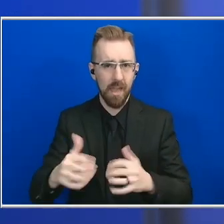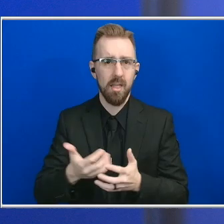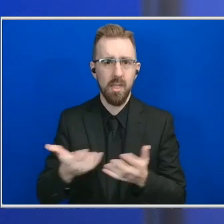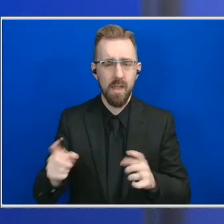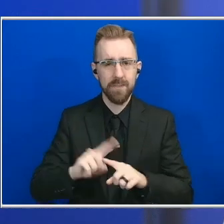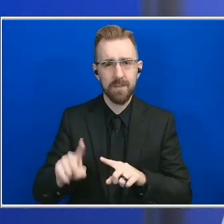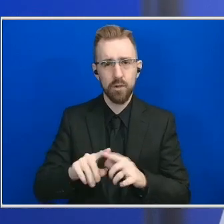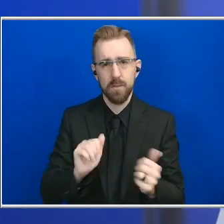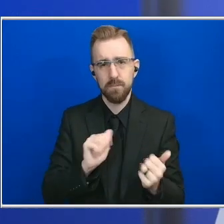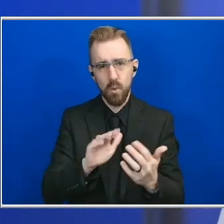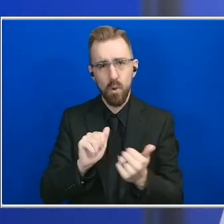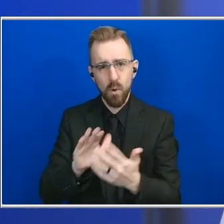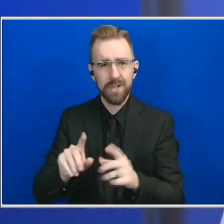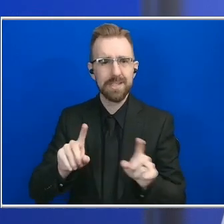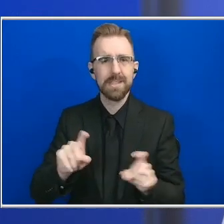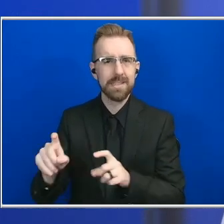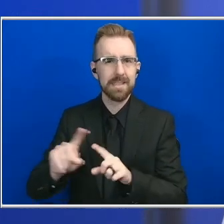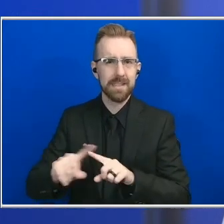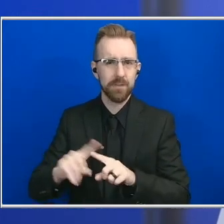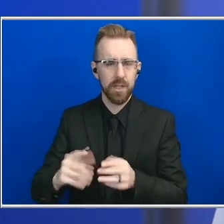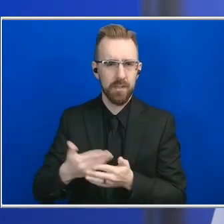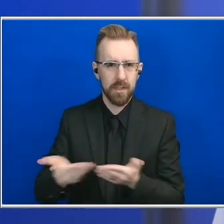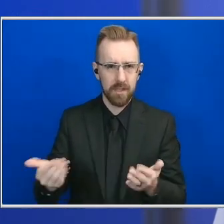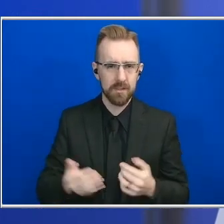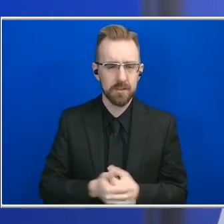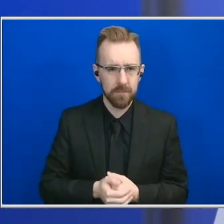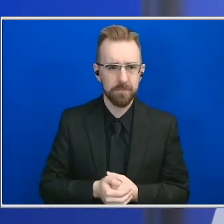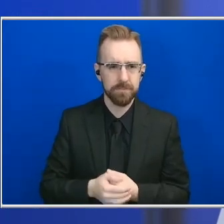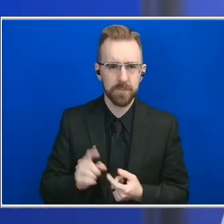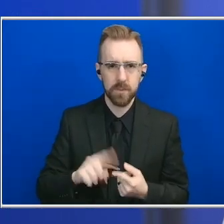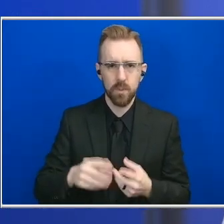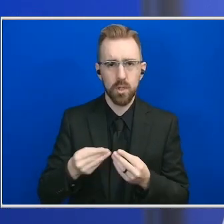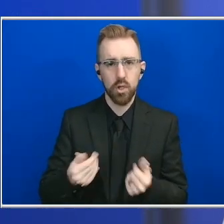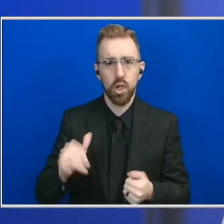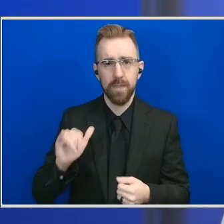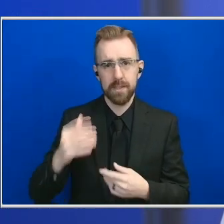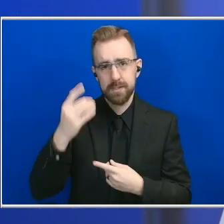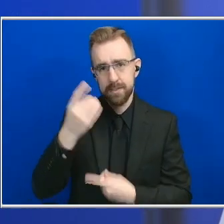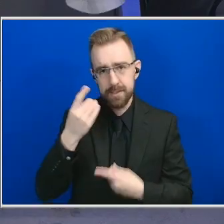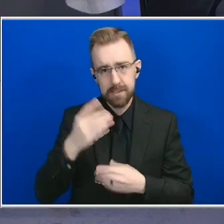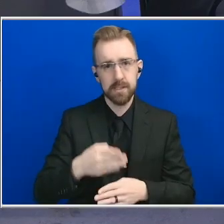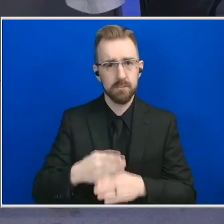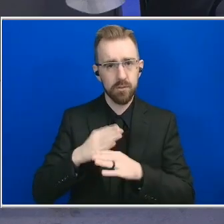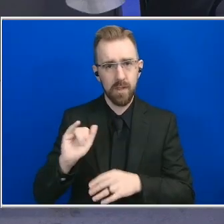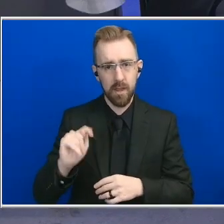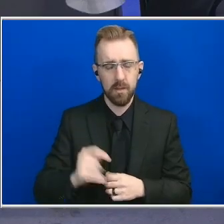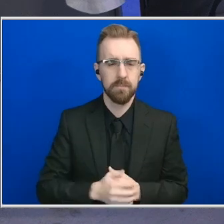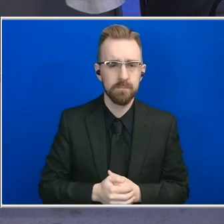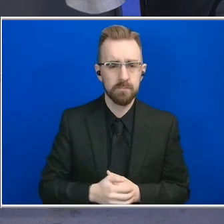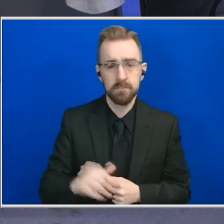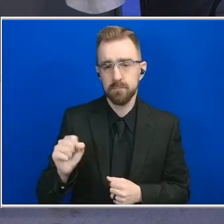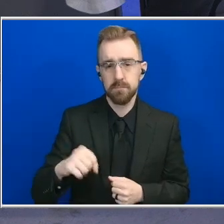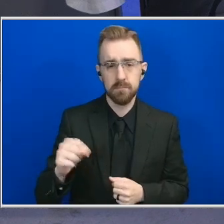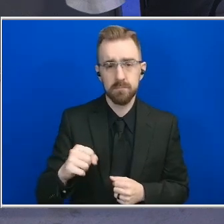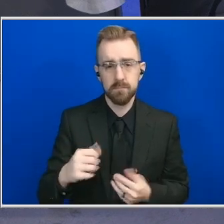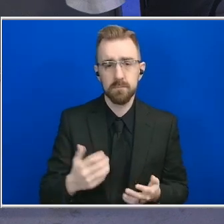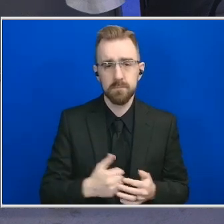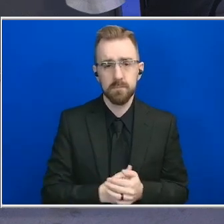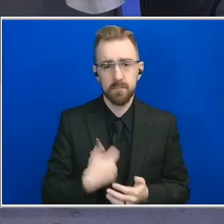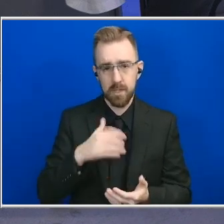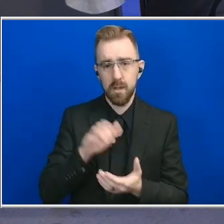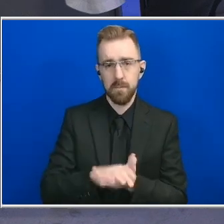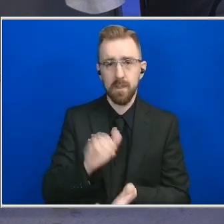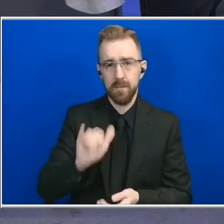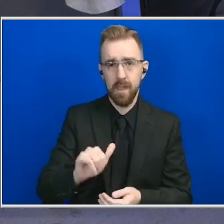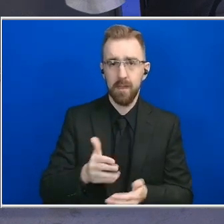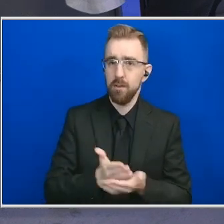a lot of different things to cure this disease or prevent it. Yeah, I believe that. All right. Well,